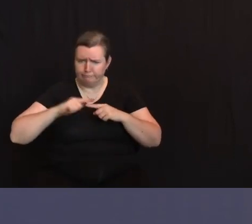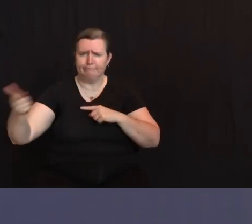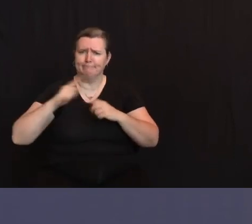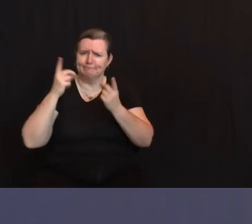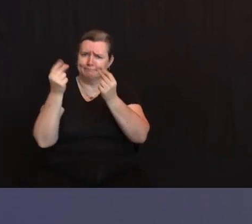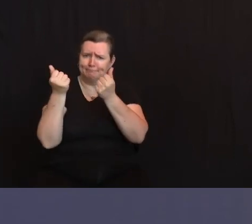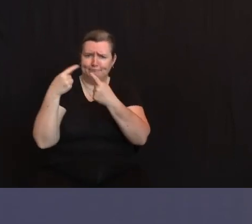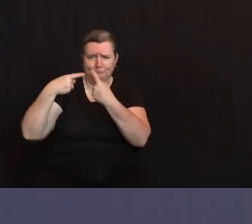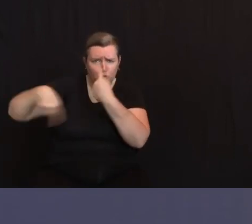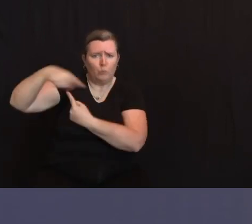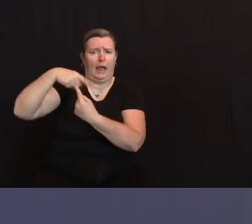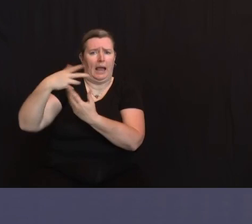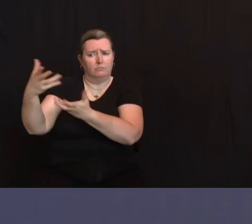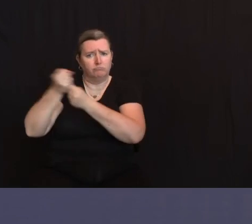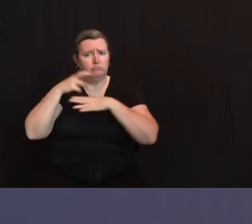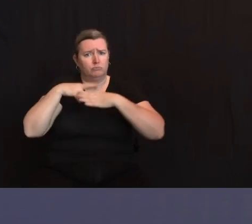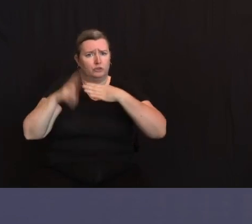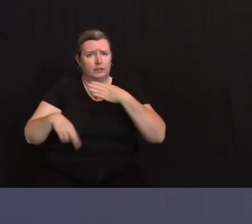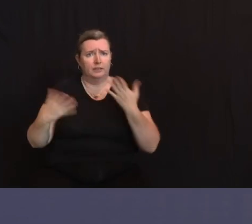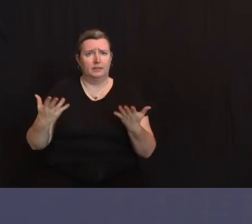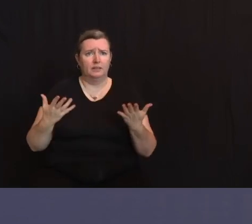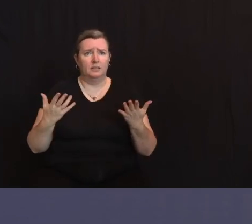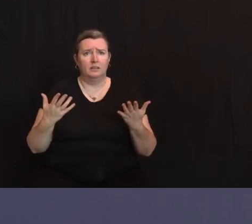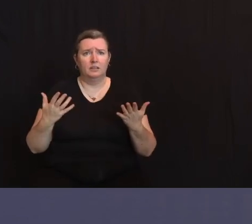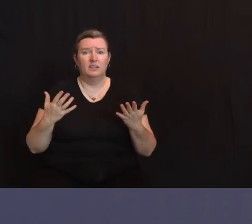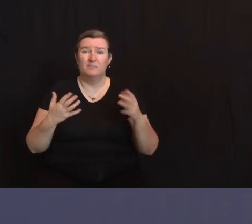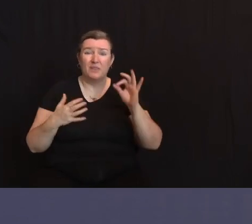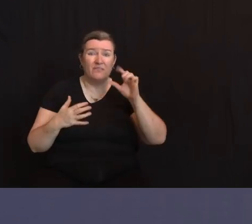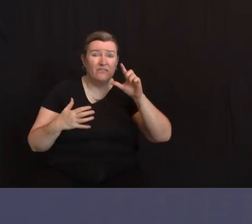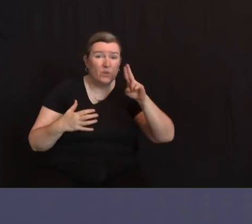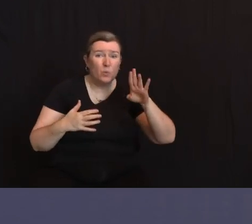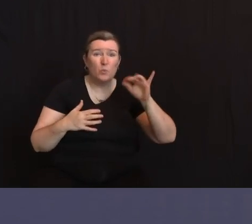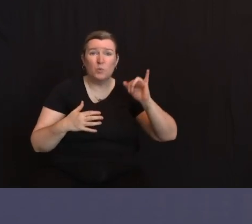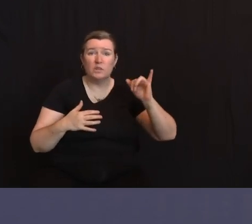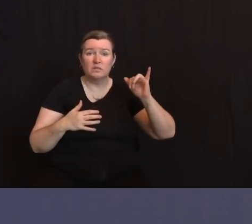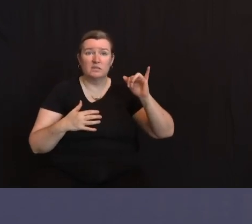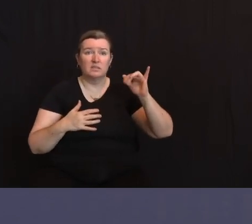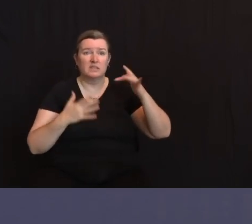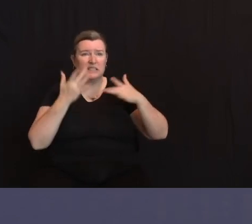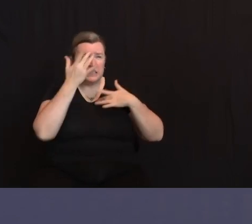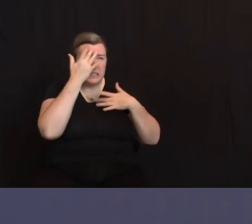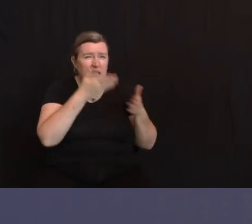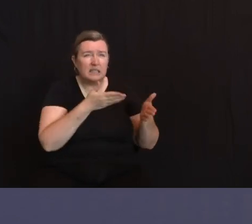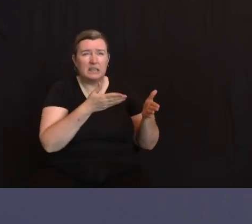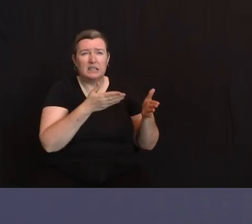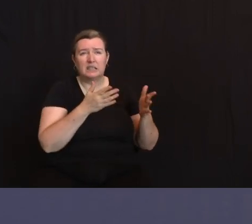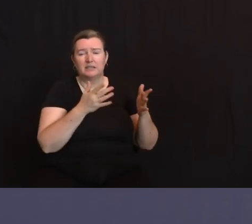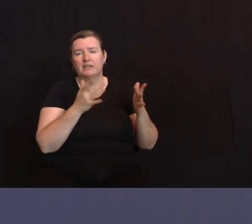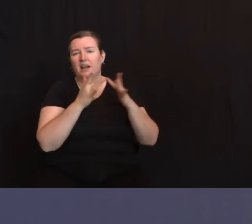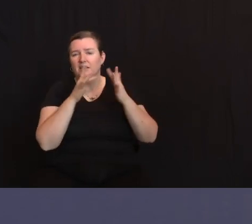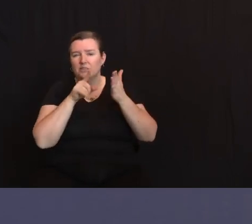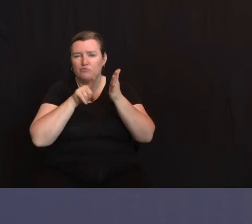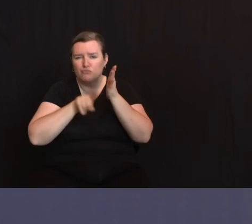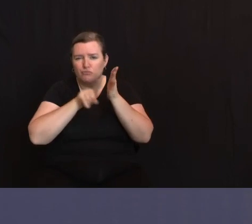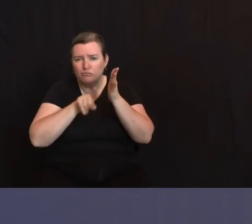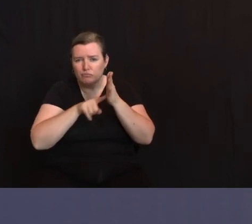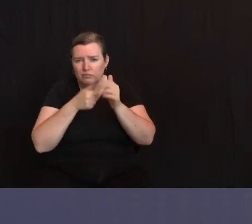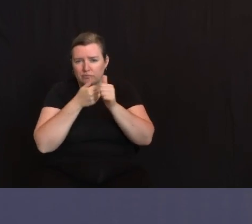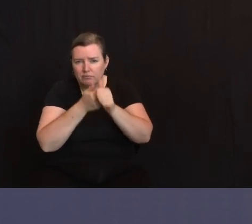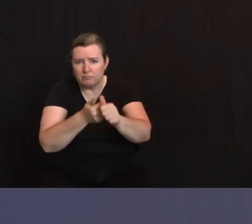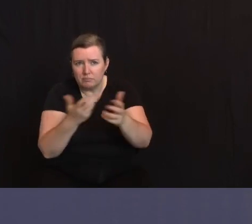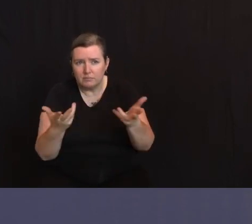symptoms, and how many new cases are interviewed for contact tracing within 48 hours? Could the